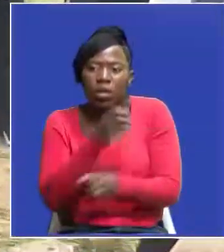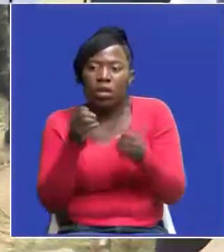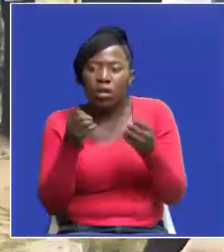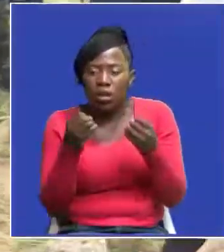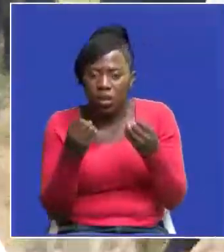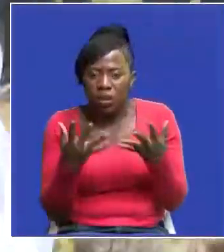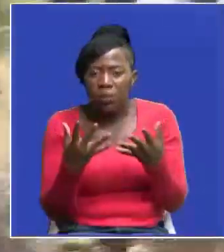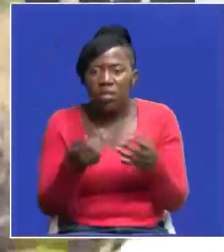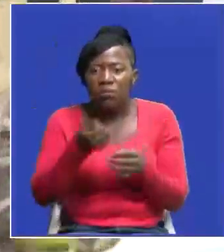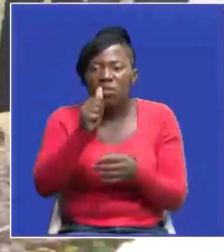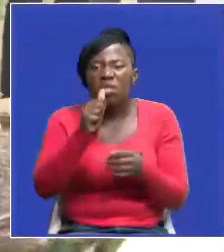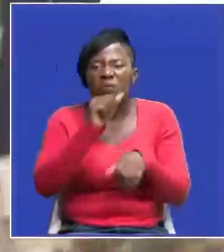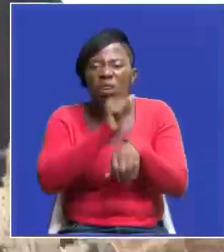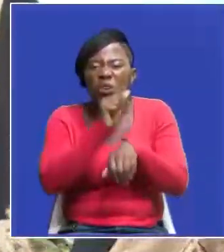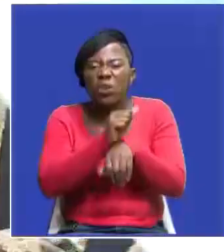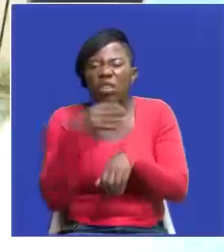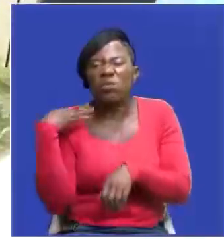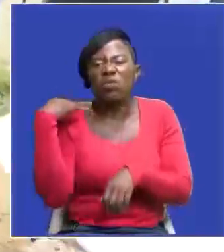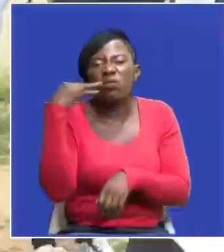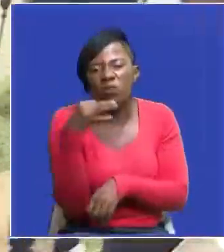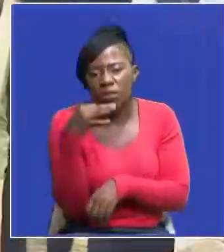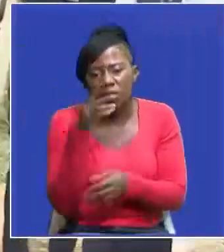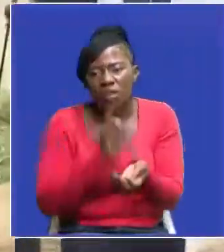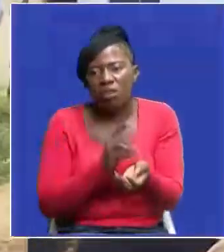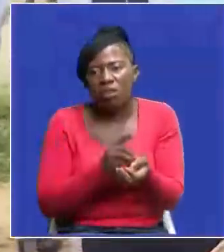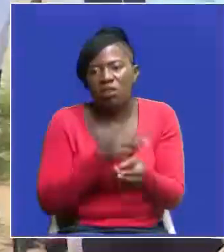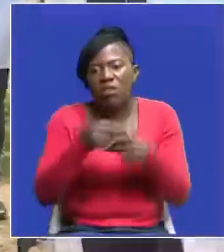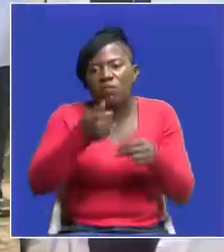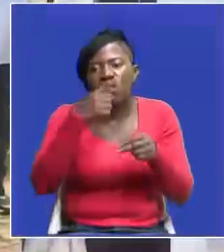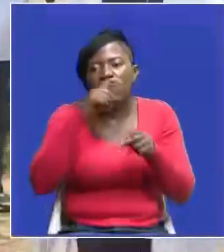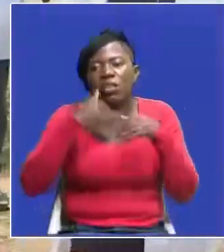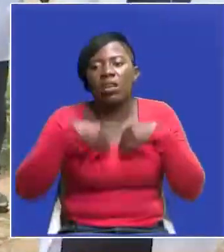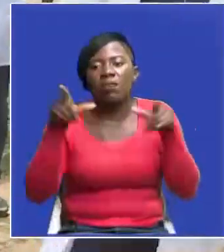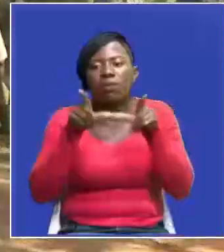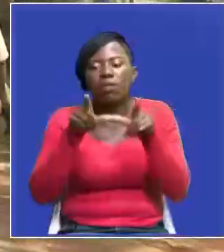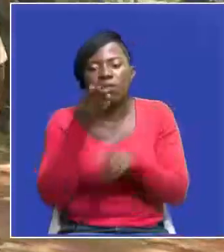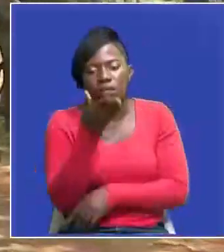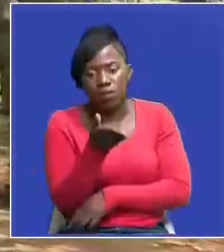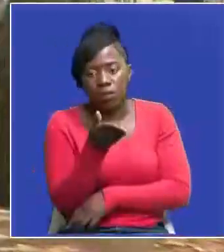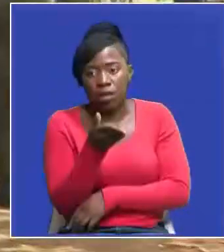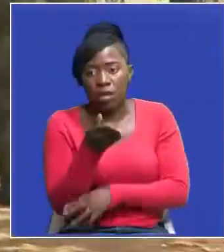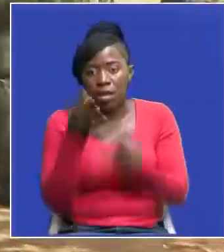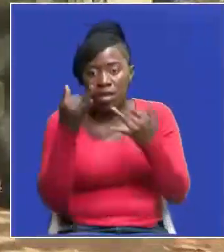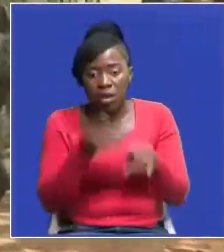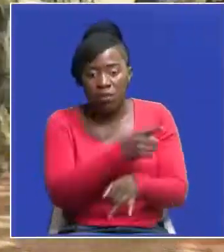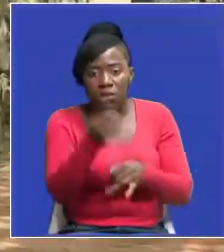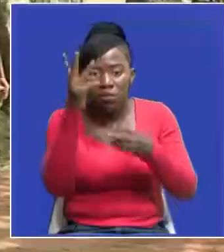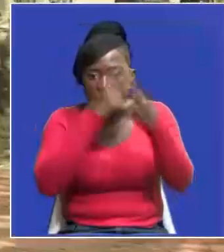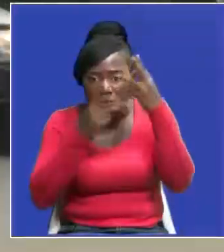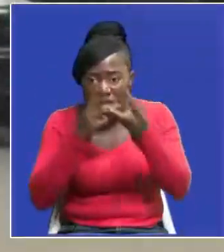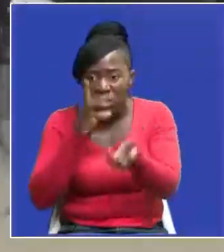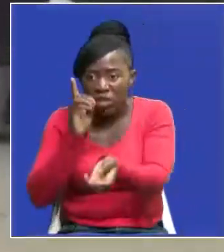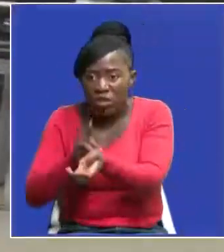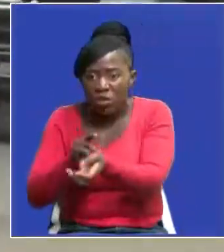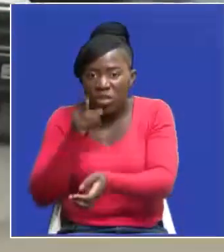counted as internship required for them to acquire a practicing license. They are now worried that the doctors being